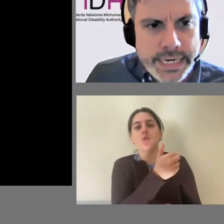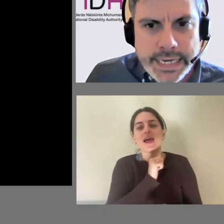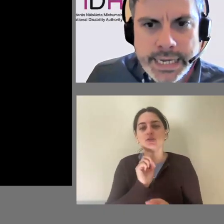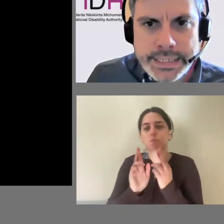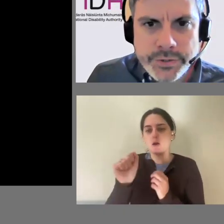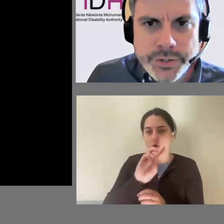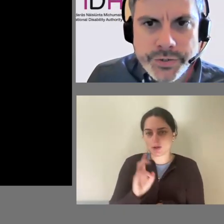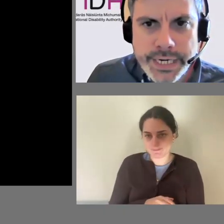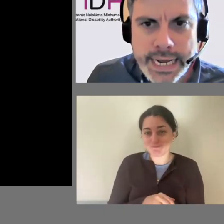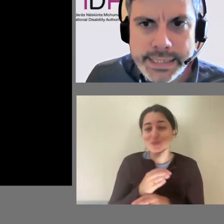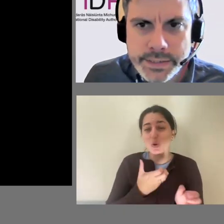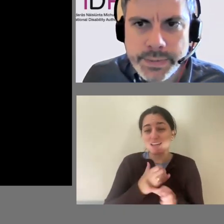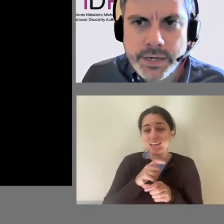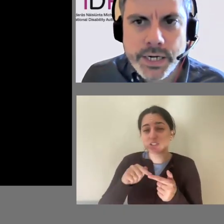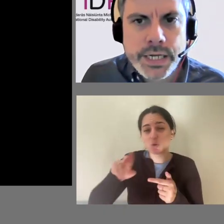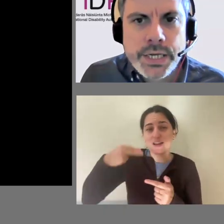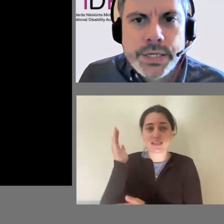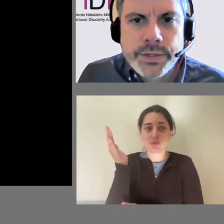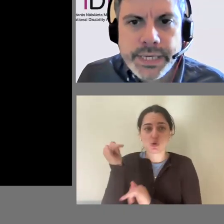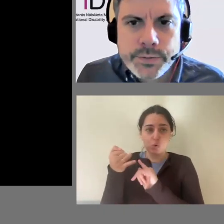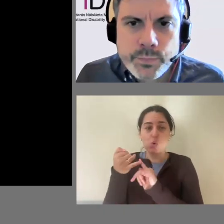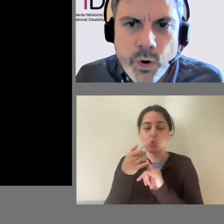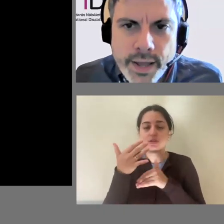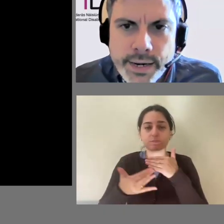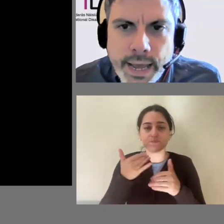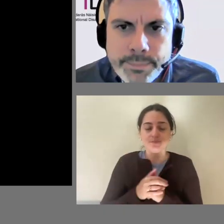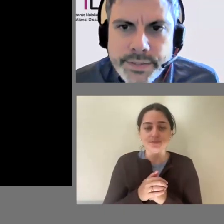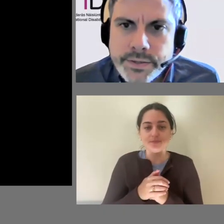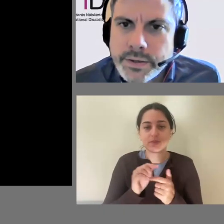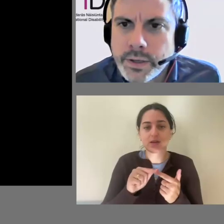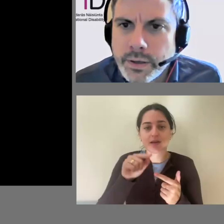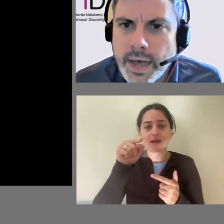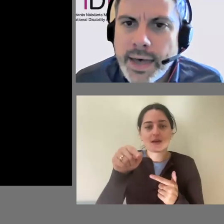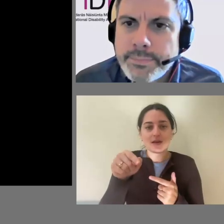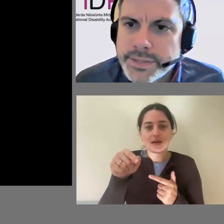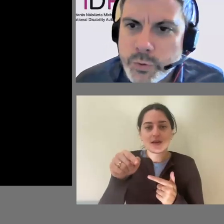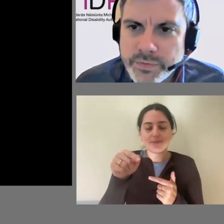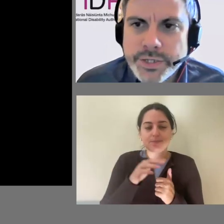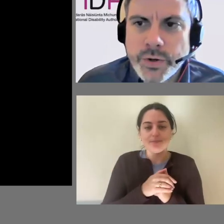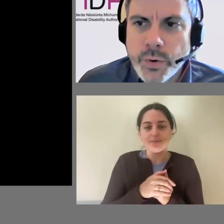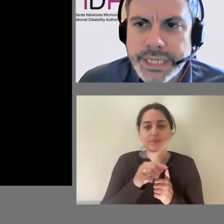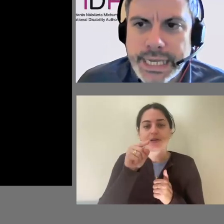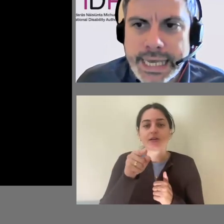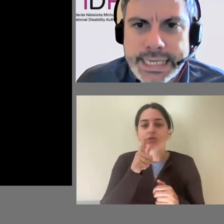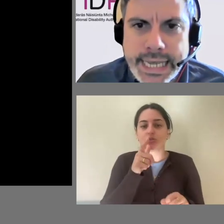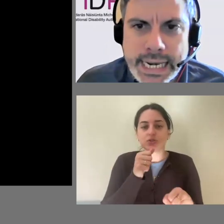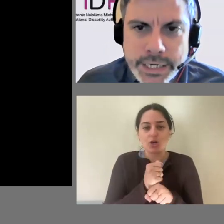straight ahead and introduce our next speaker. So Ryan Biskupovic Golding is a